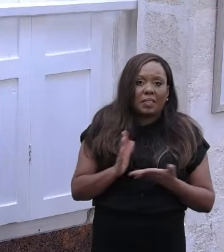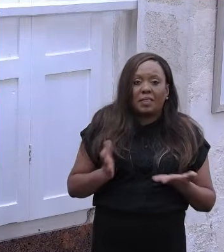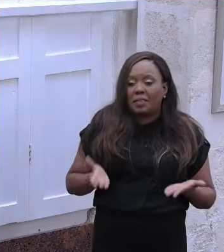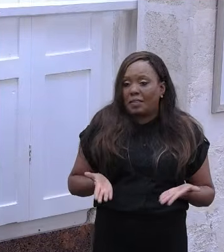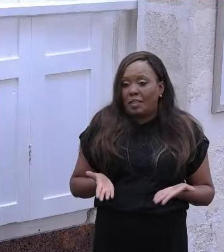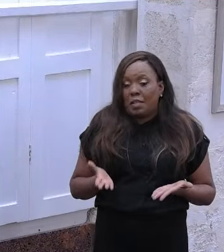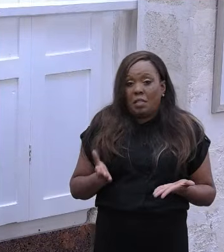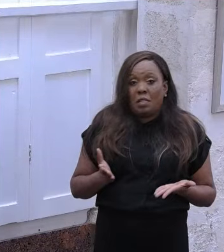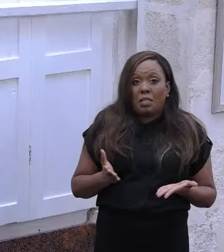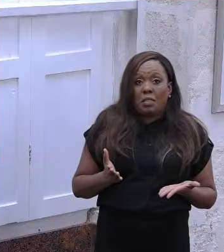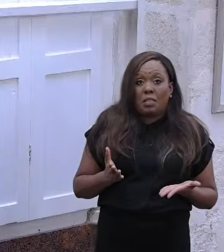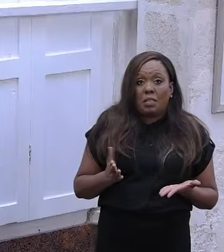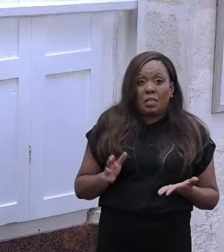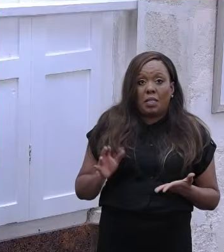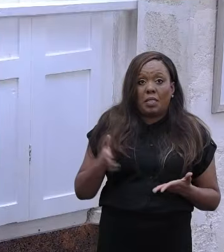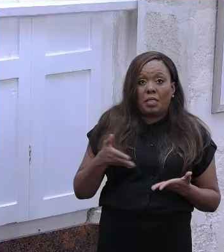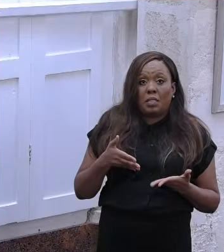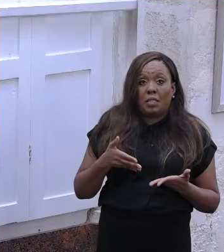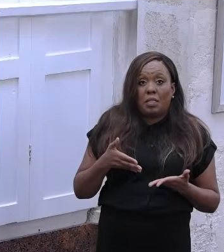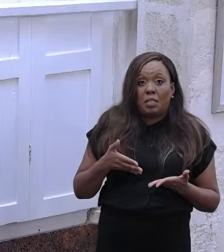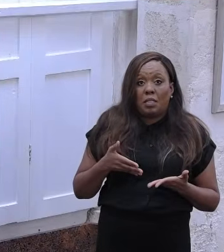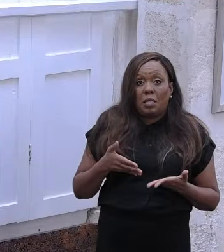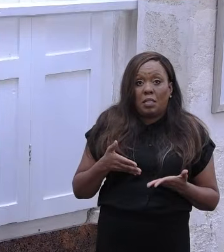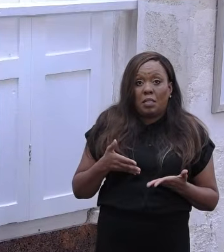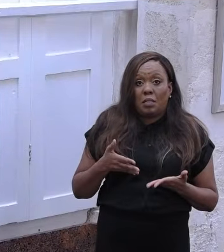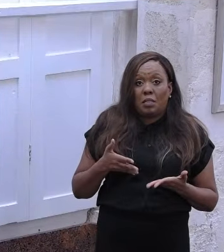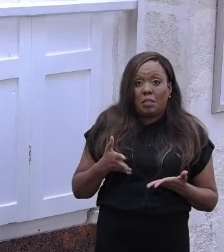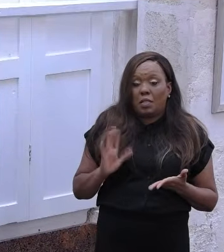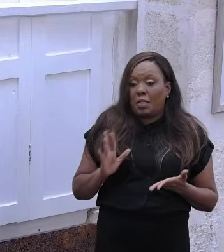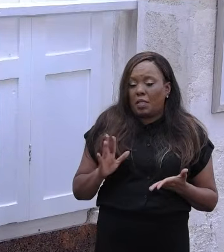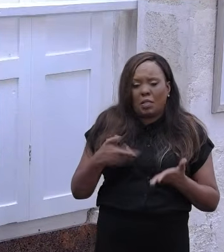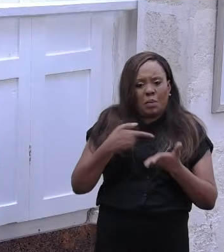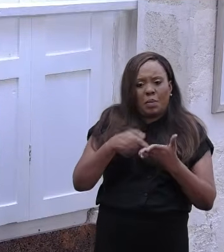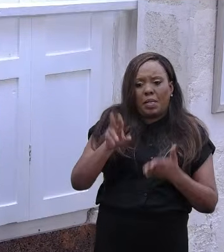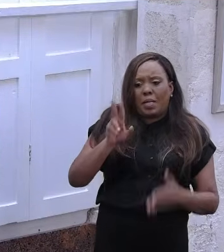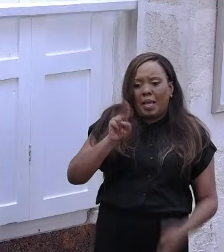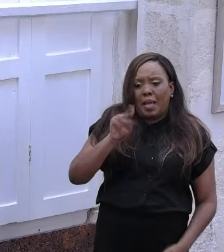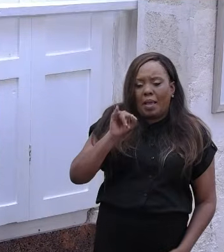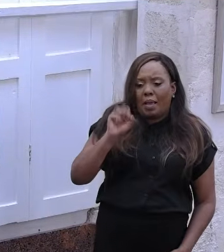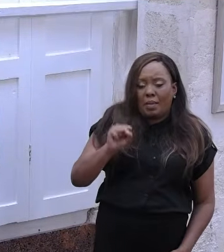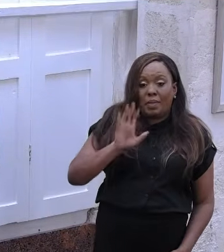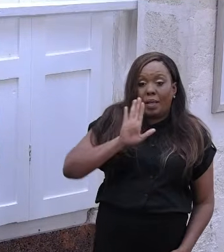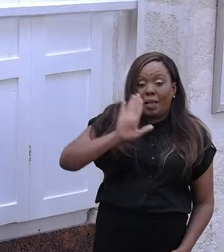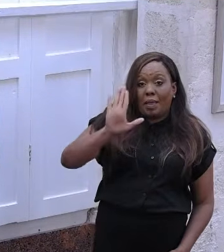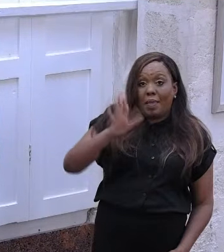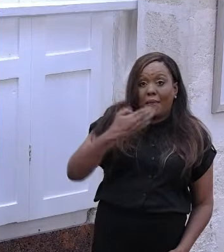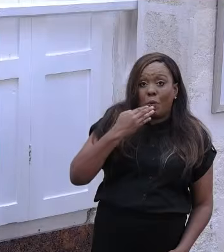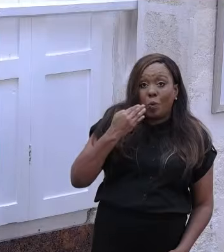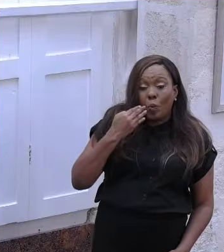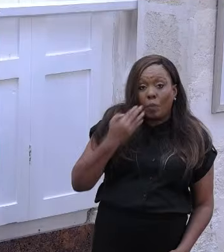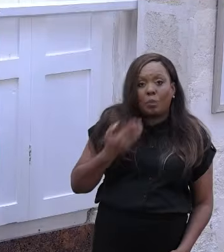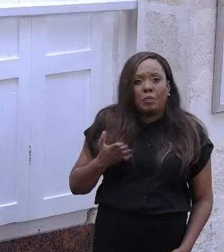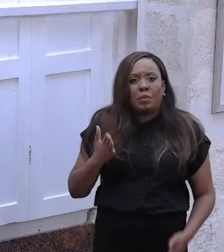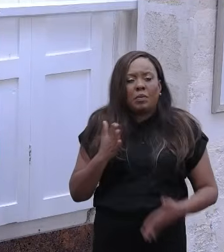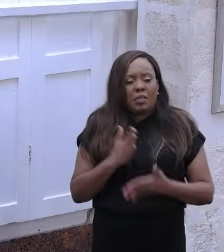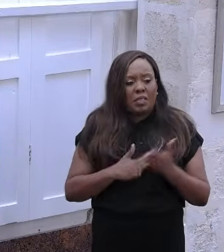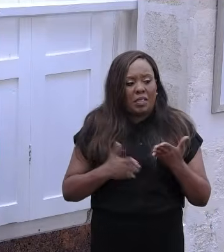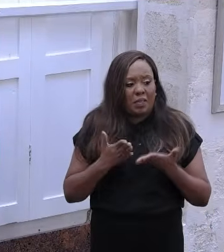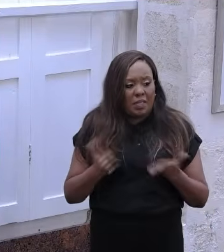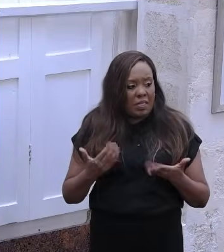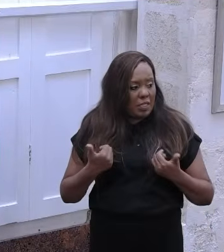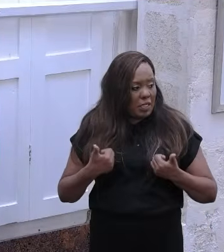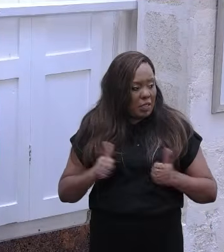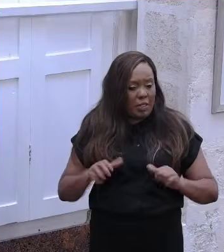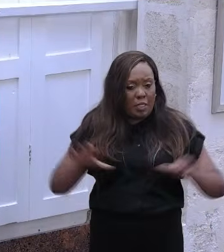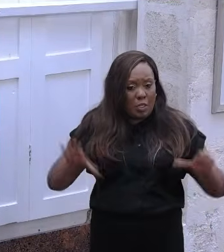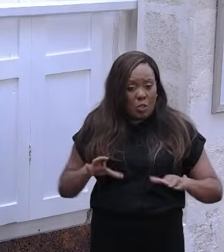either. They're not paying national insurance back there and so on. So you'll notice that some of the things that we've tried to do with the